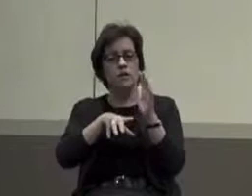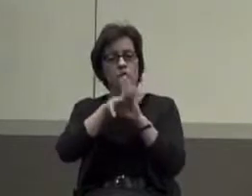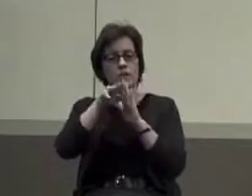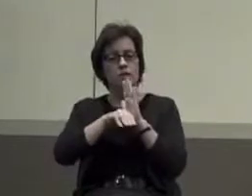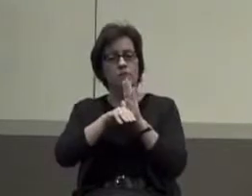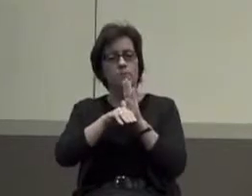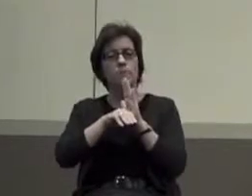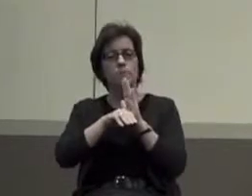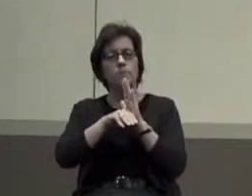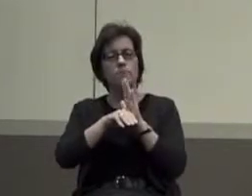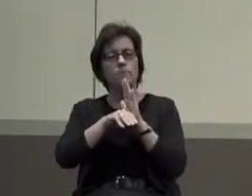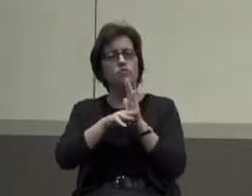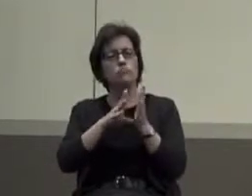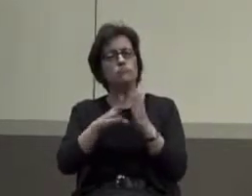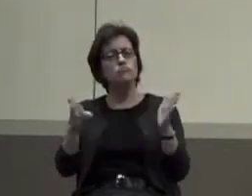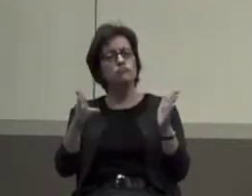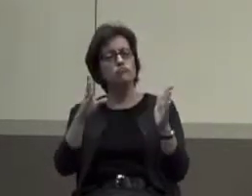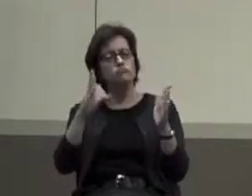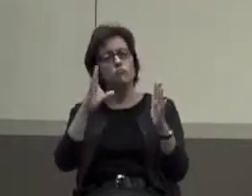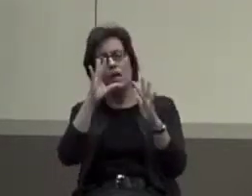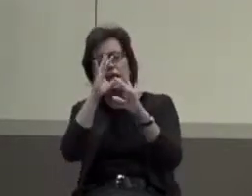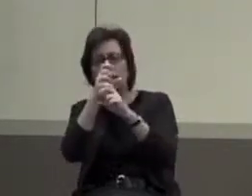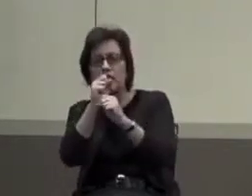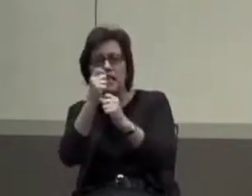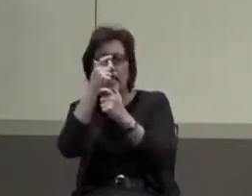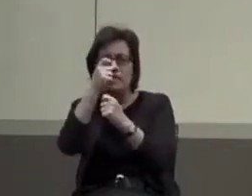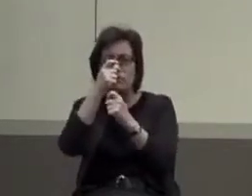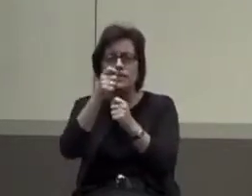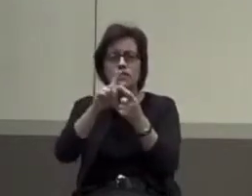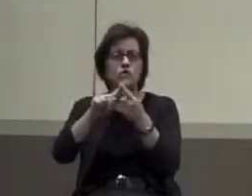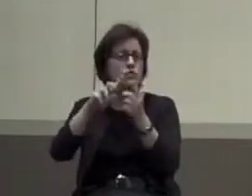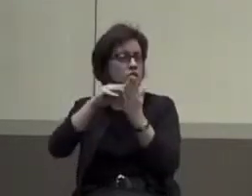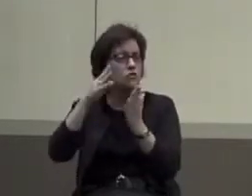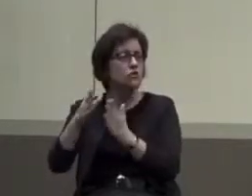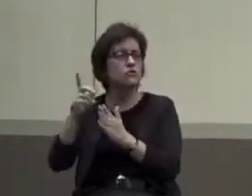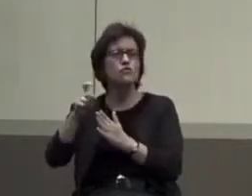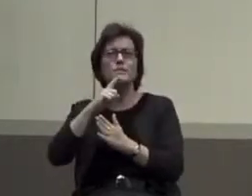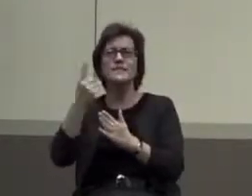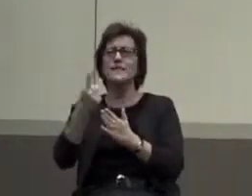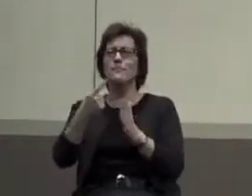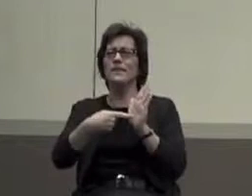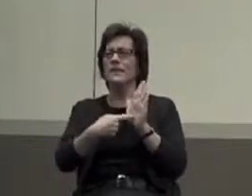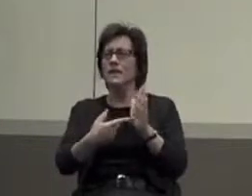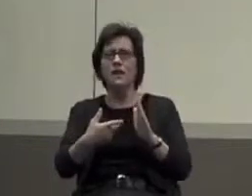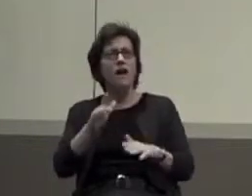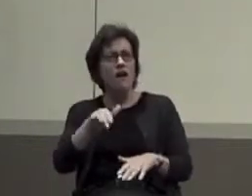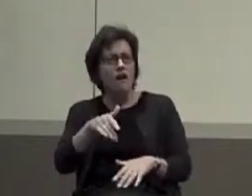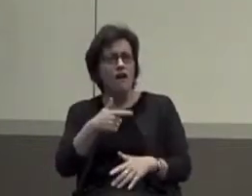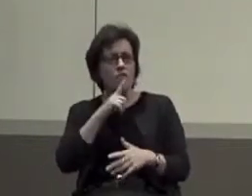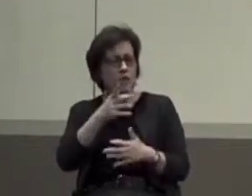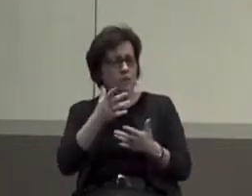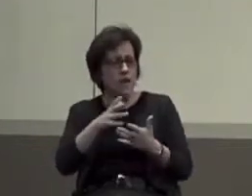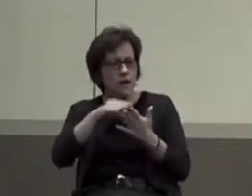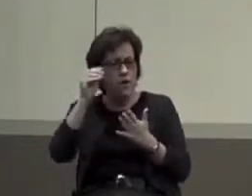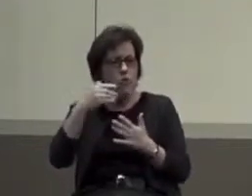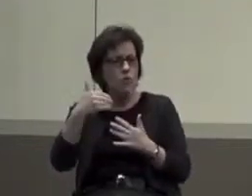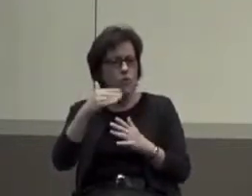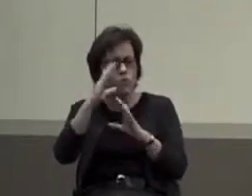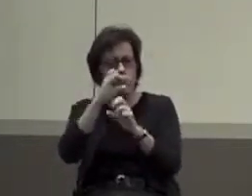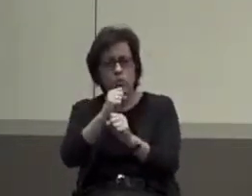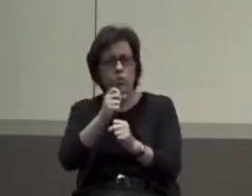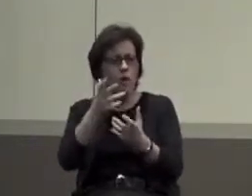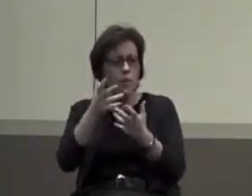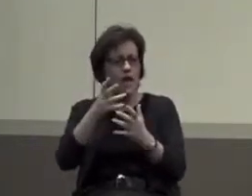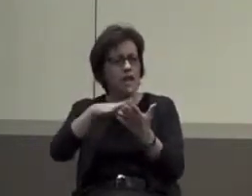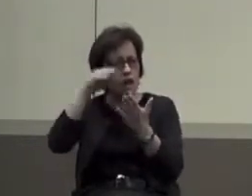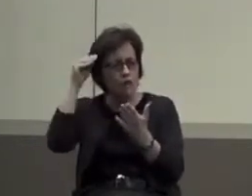genuinely attractive to students. There should be something that says, you know what, I really want to learn this. This is really fascinating to me. I want to learn